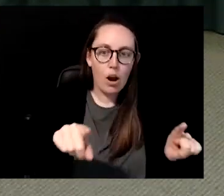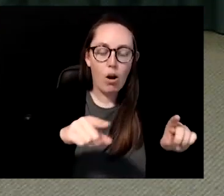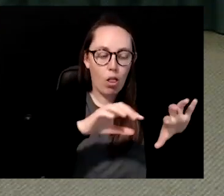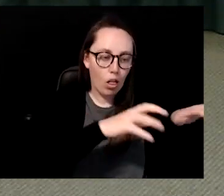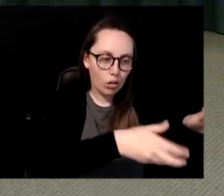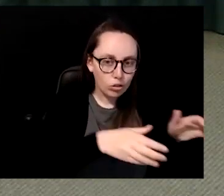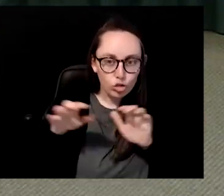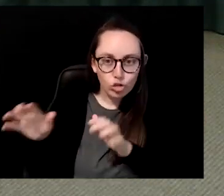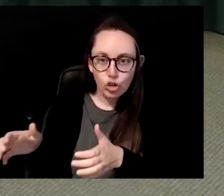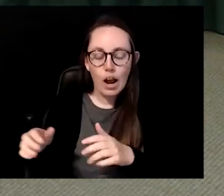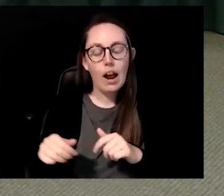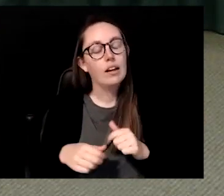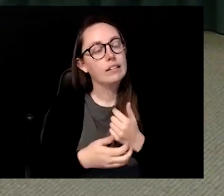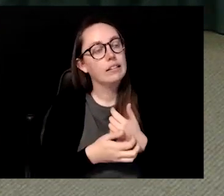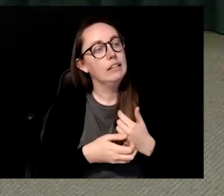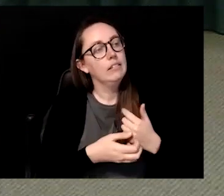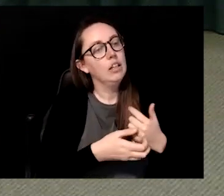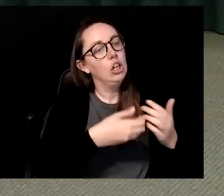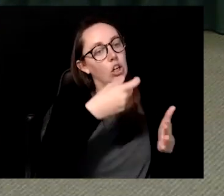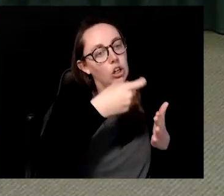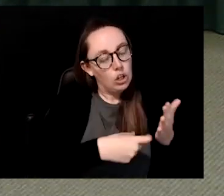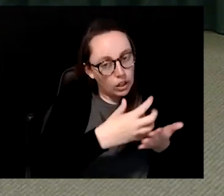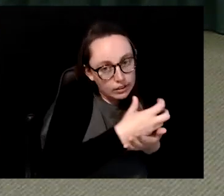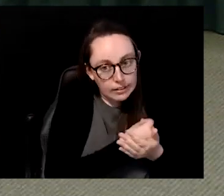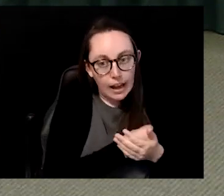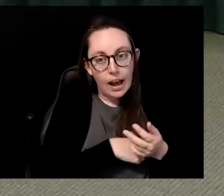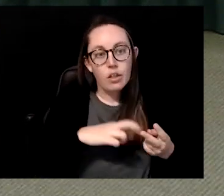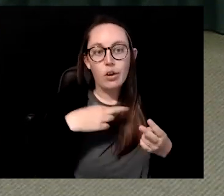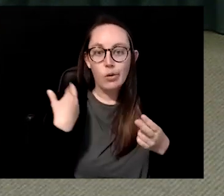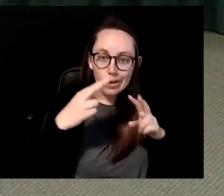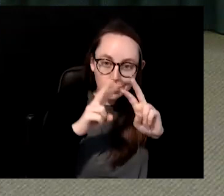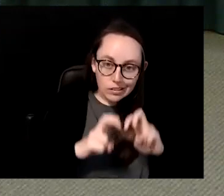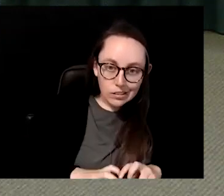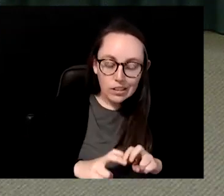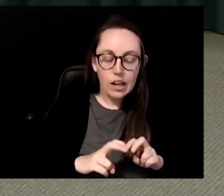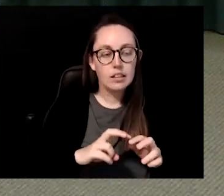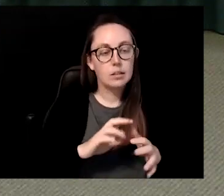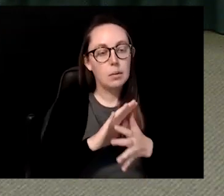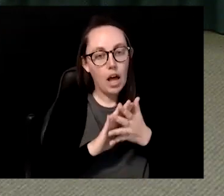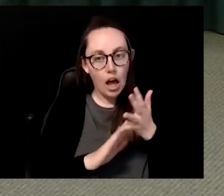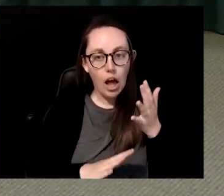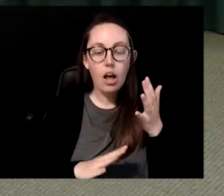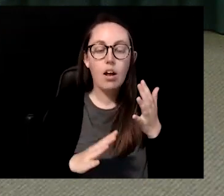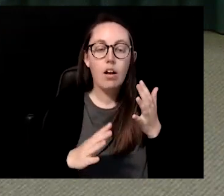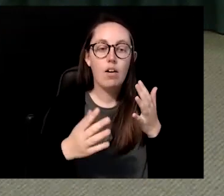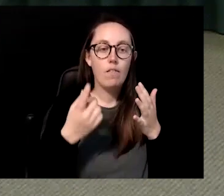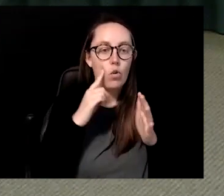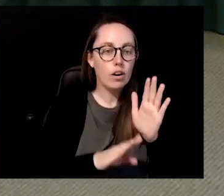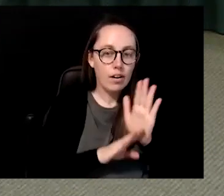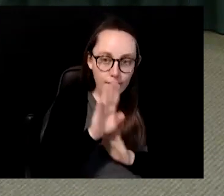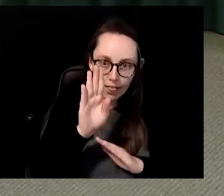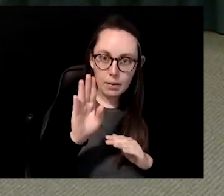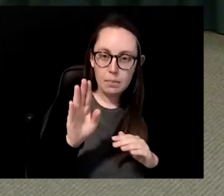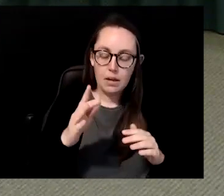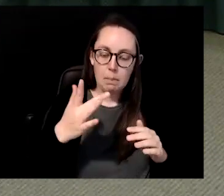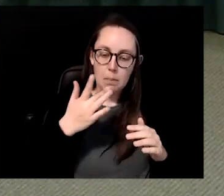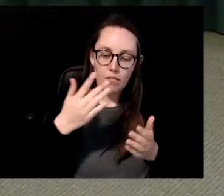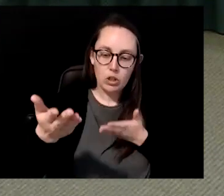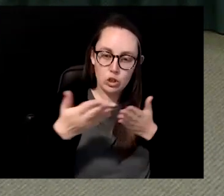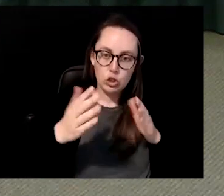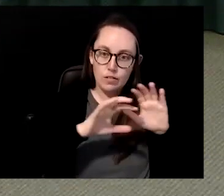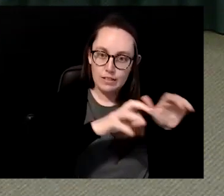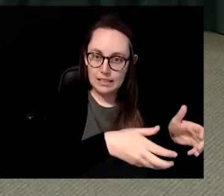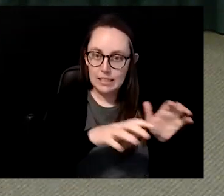and risk assessment necessary to develop a preferred alternative Service delivery model for either